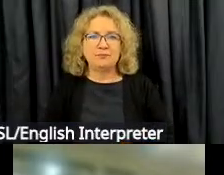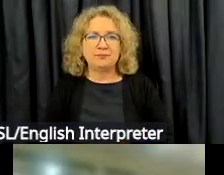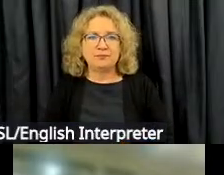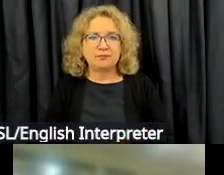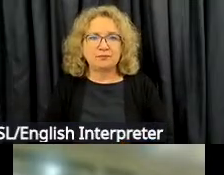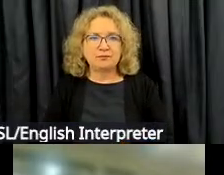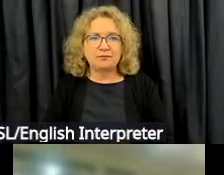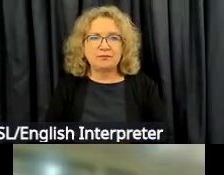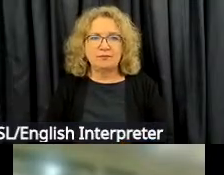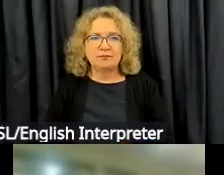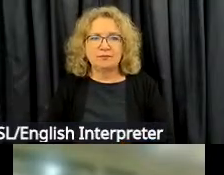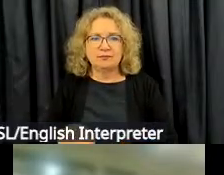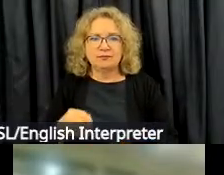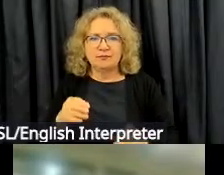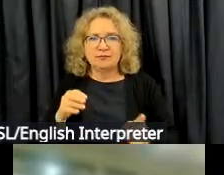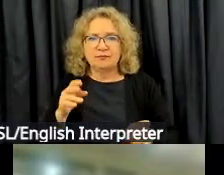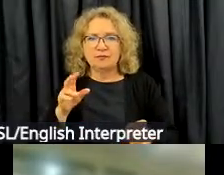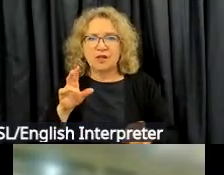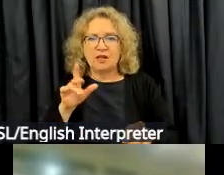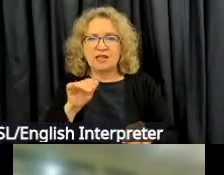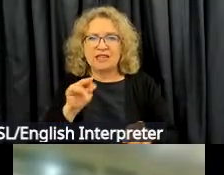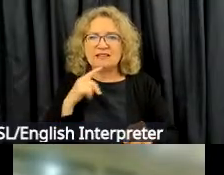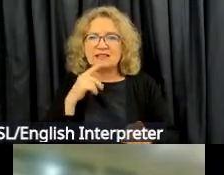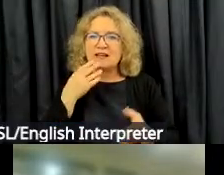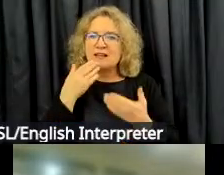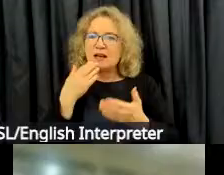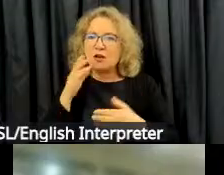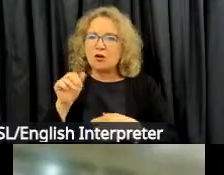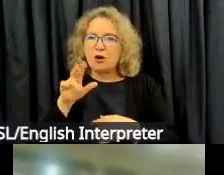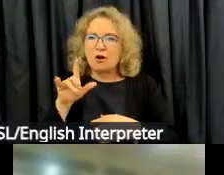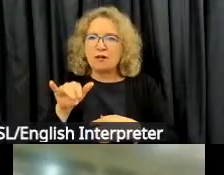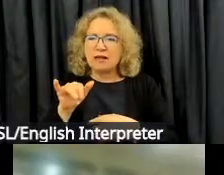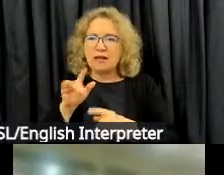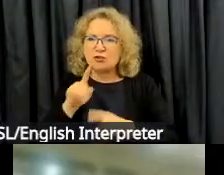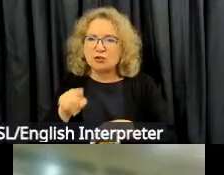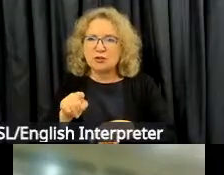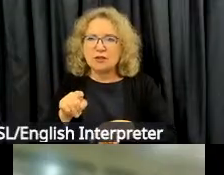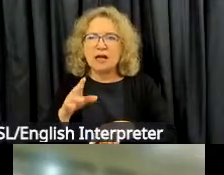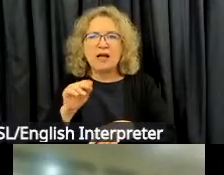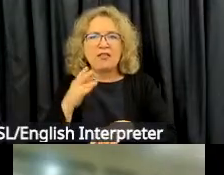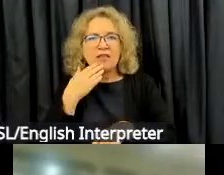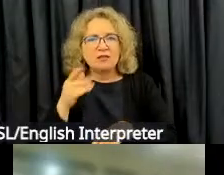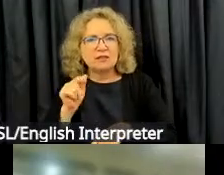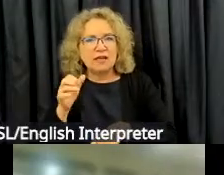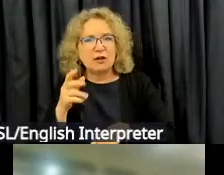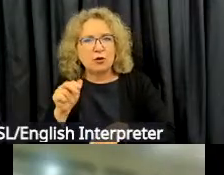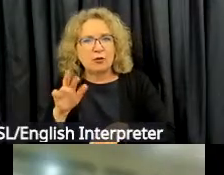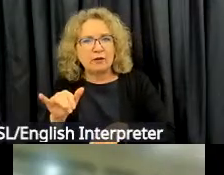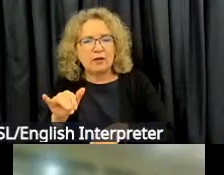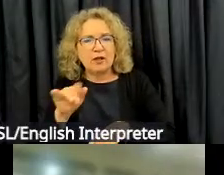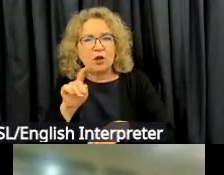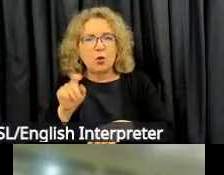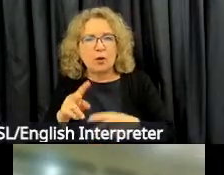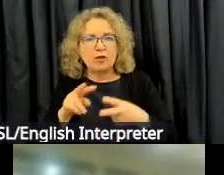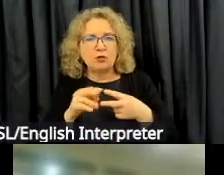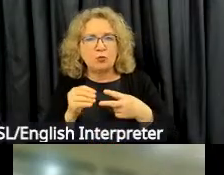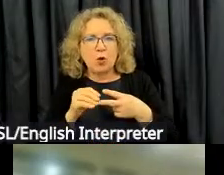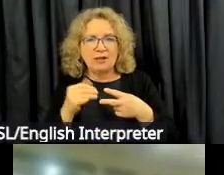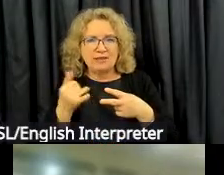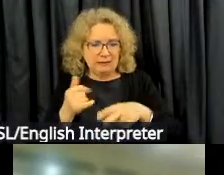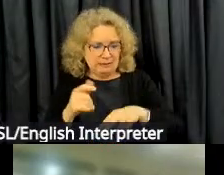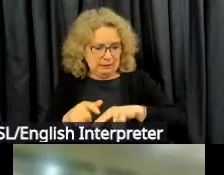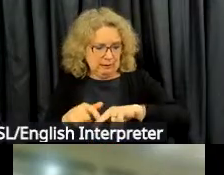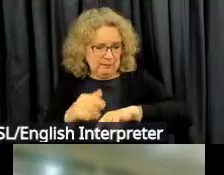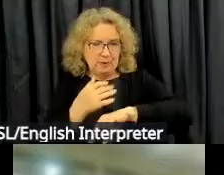Thank you for jumping on, Carly, and thank you, Zachary. I see we have 2 more questions. We are starting to bump up against time,